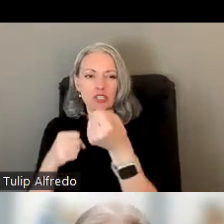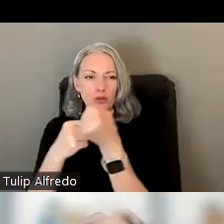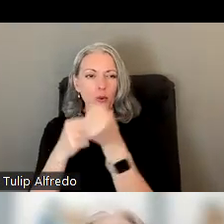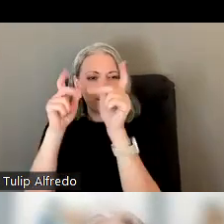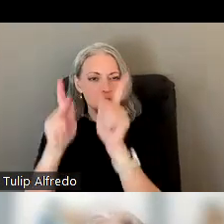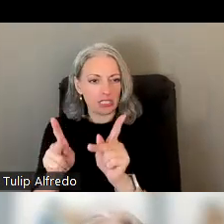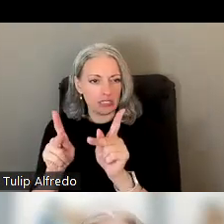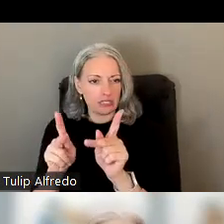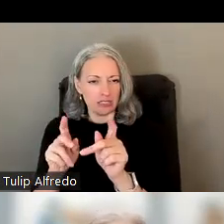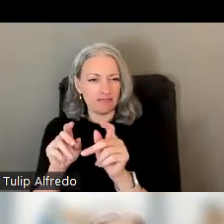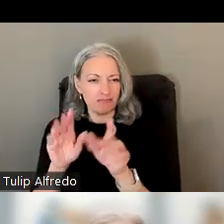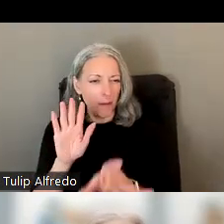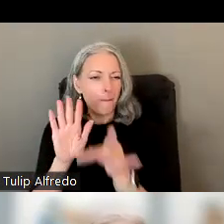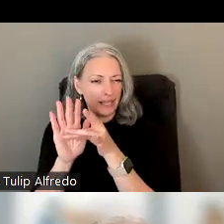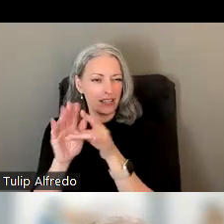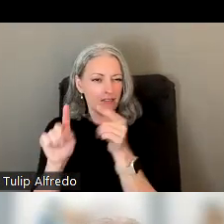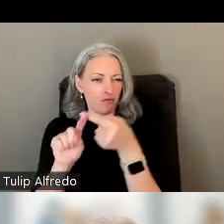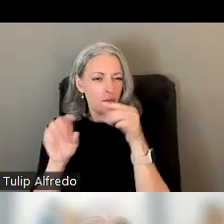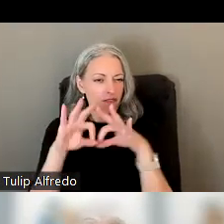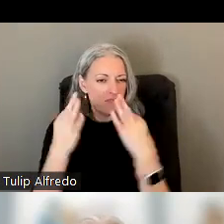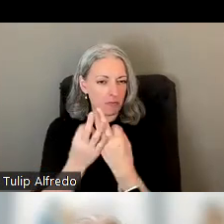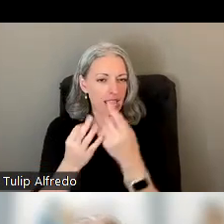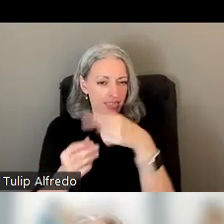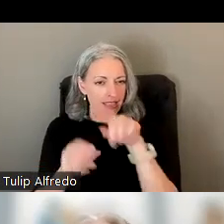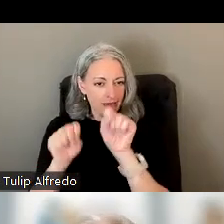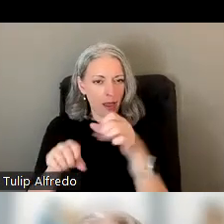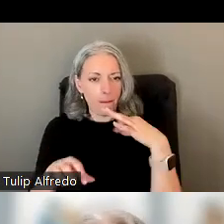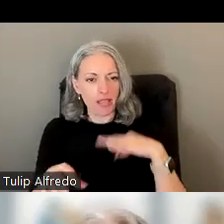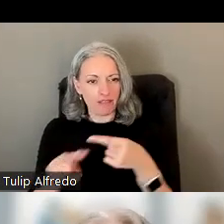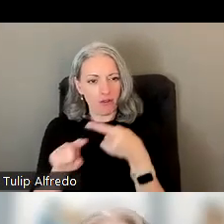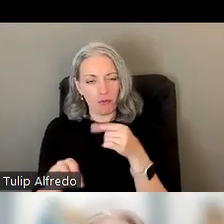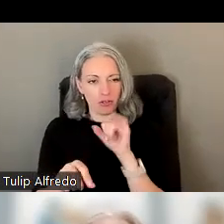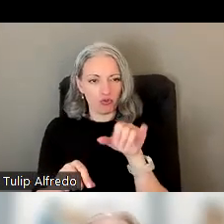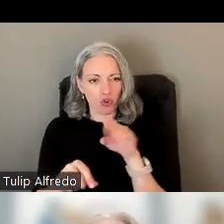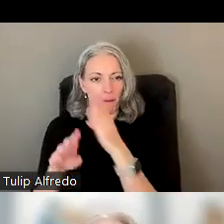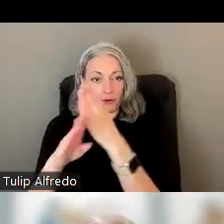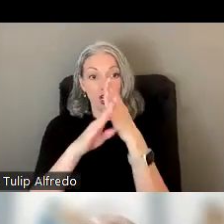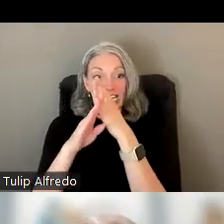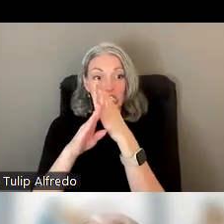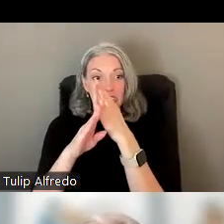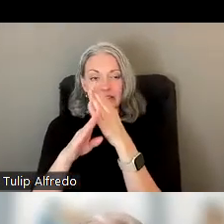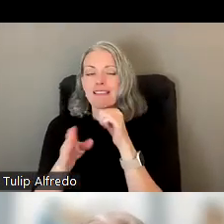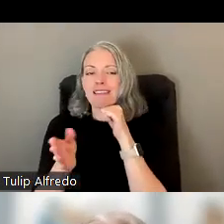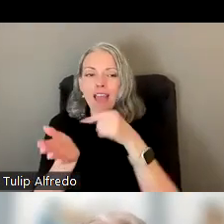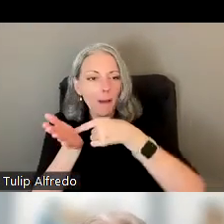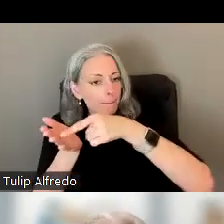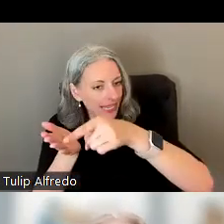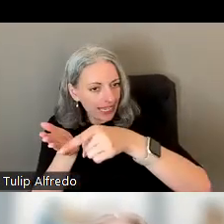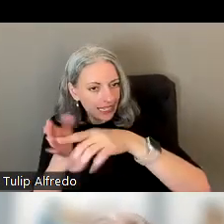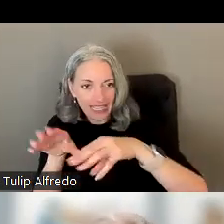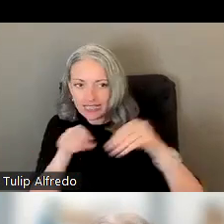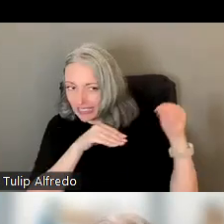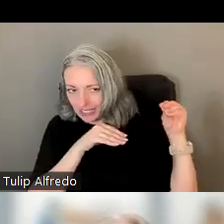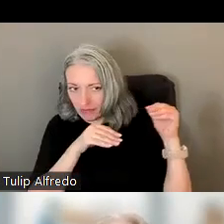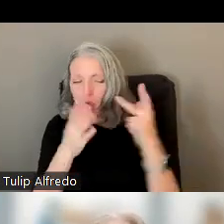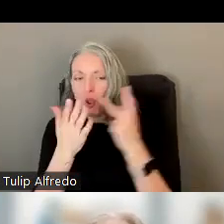so chosen family. Those folks can still benefit from the job protection that the unpaid family leave program affords.